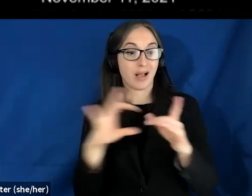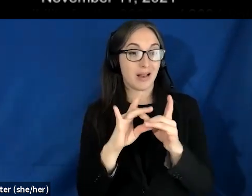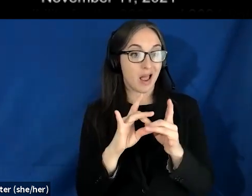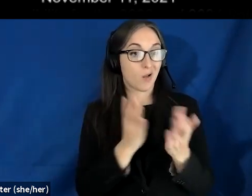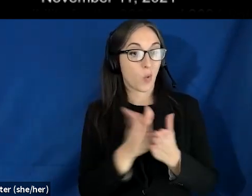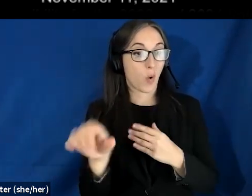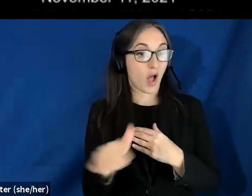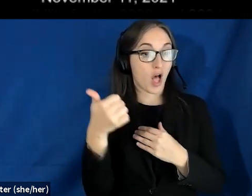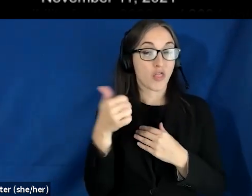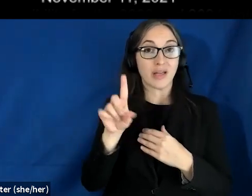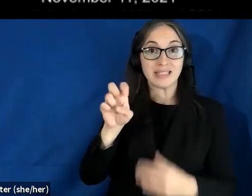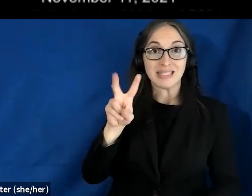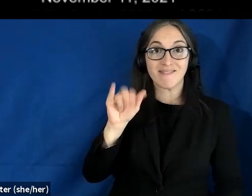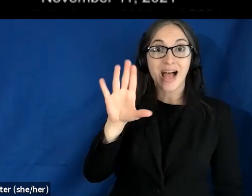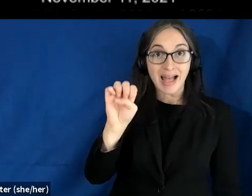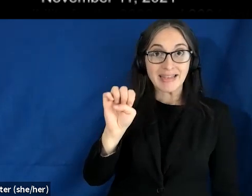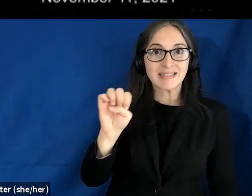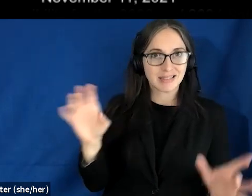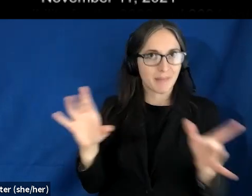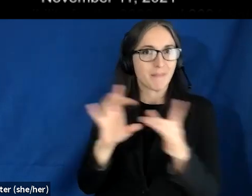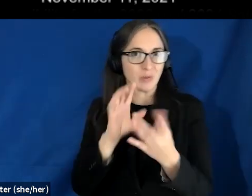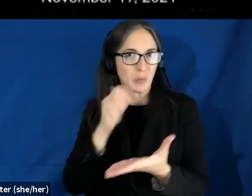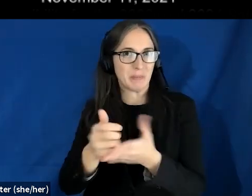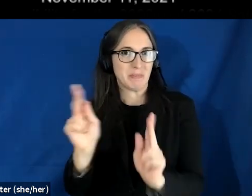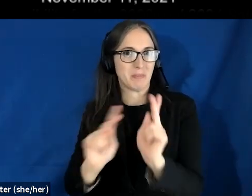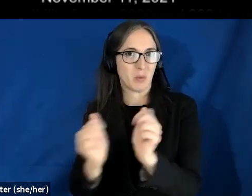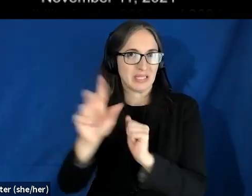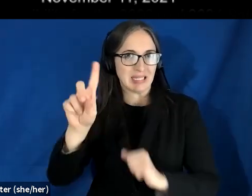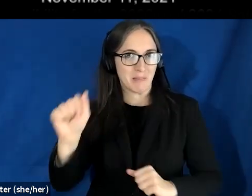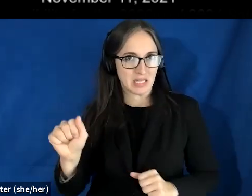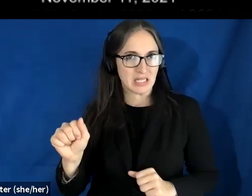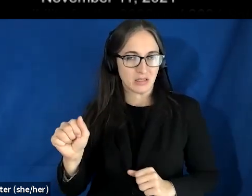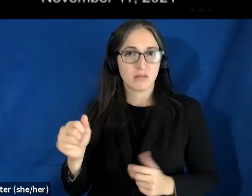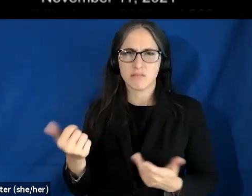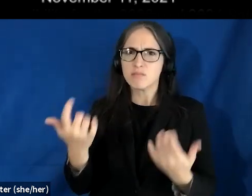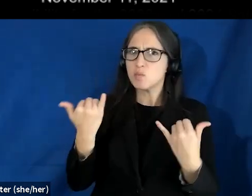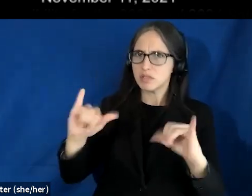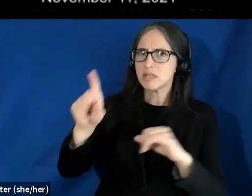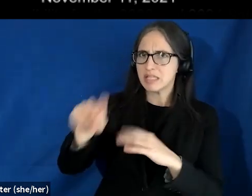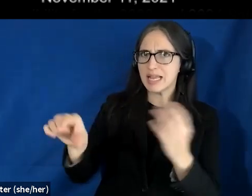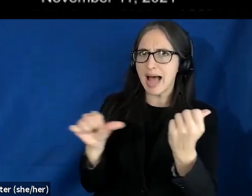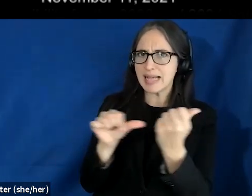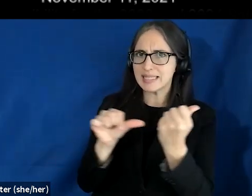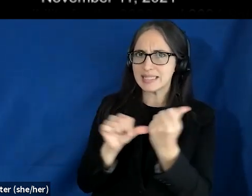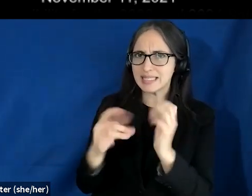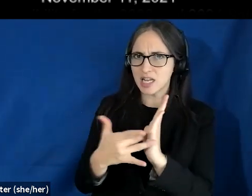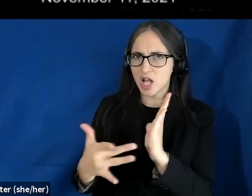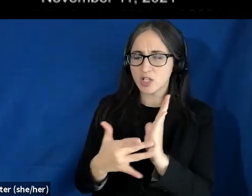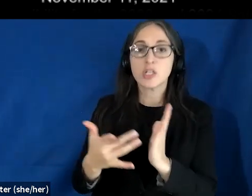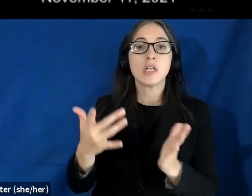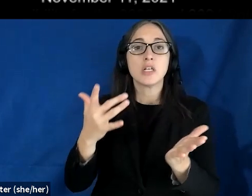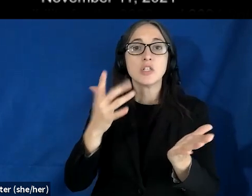disabilities. And so they would have these add-ons. We still have a need for assistive technology, for instance, Braille printers or